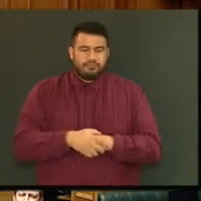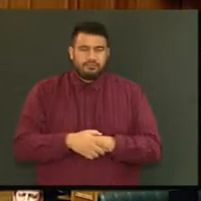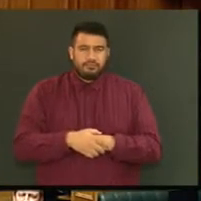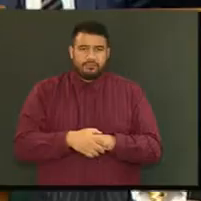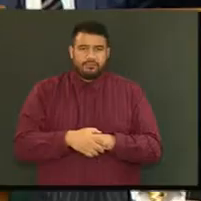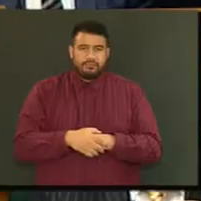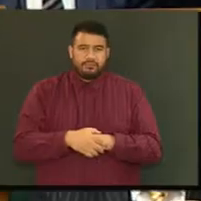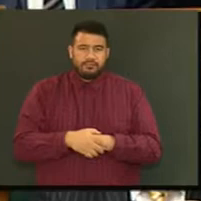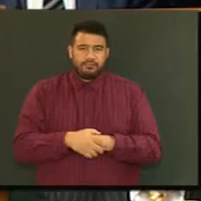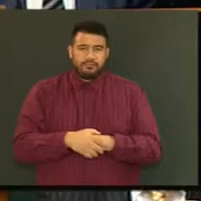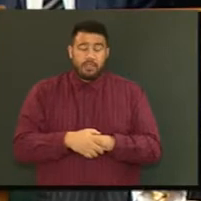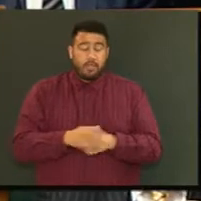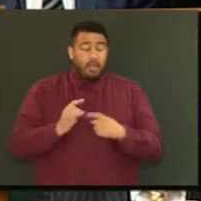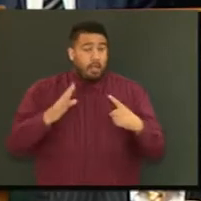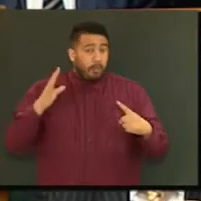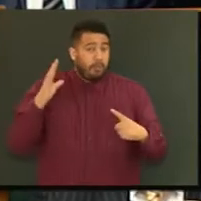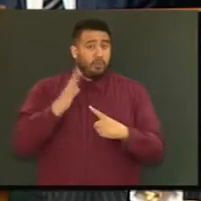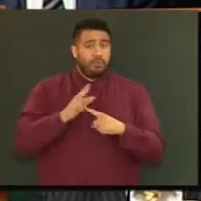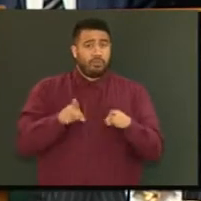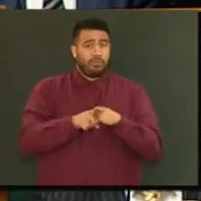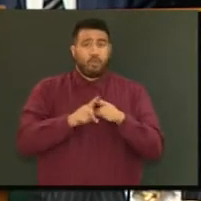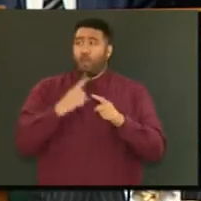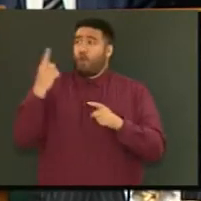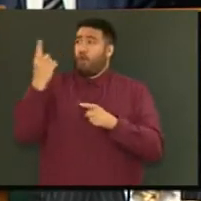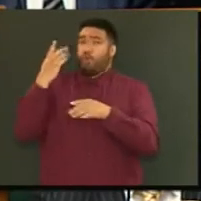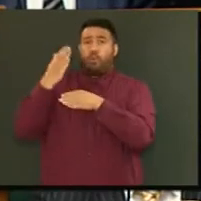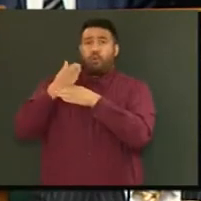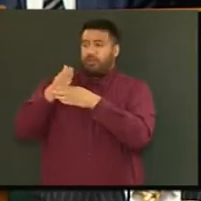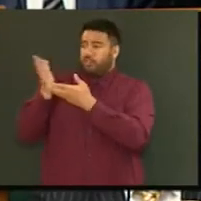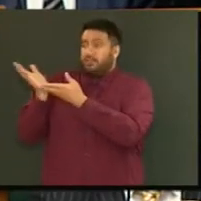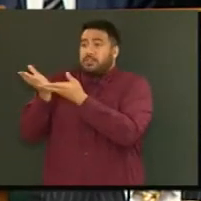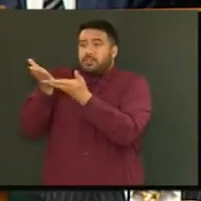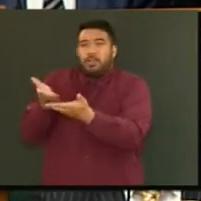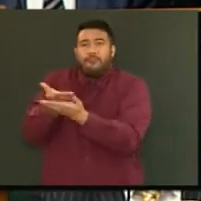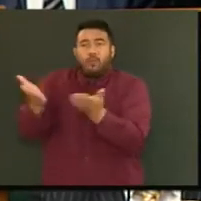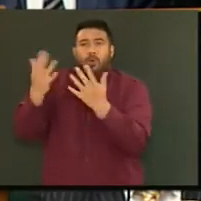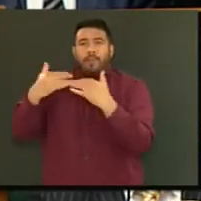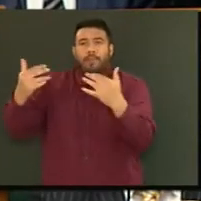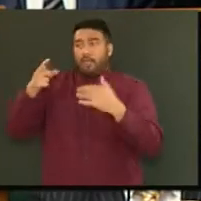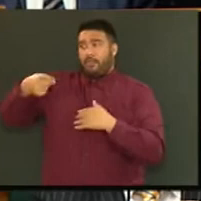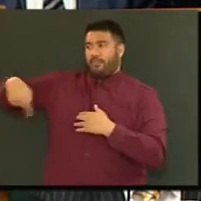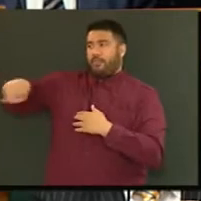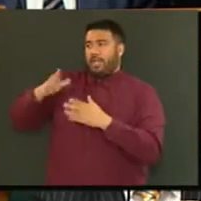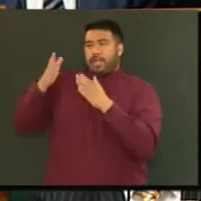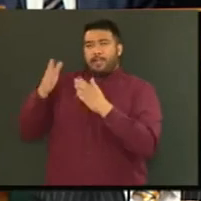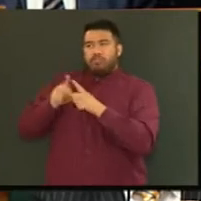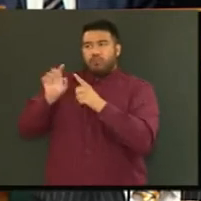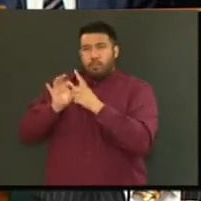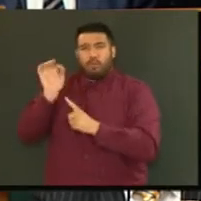Mr Speaker, it is crucially important that those delivering core public services maintain a constant focus on lifting the productivity of their